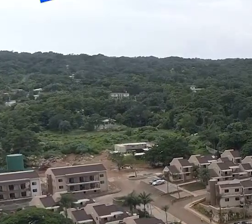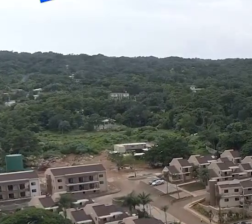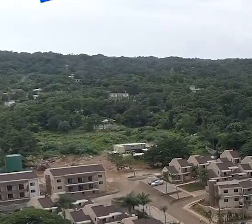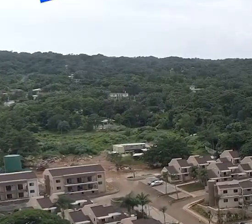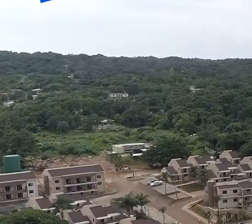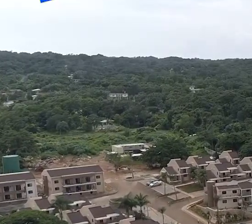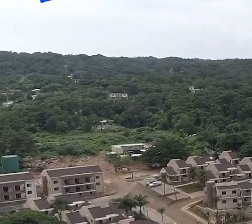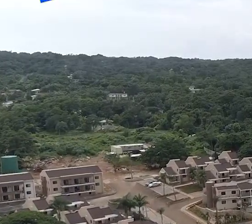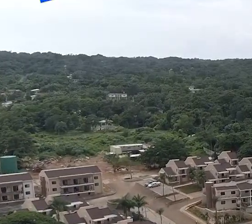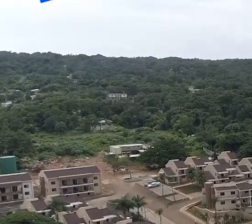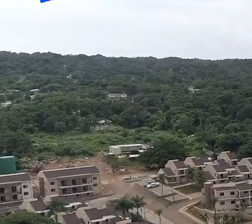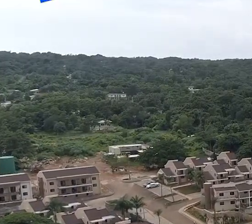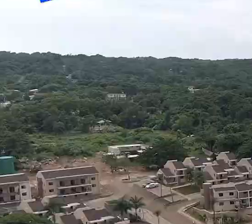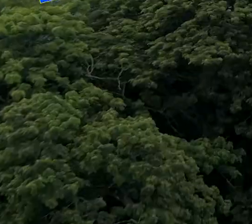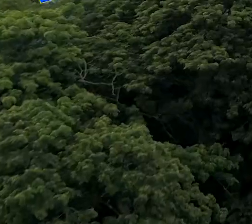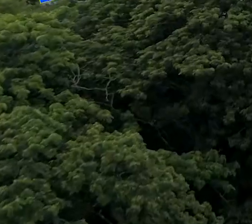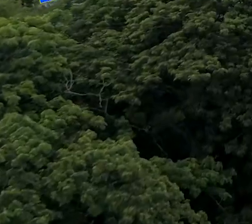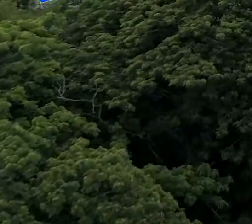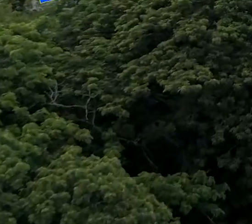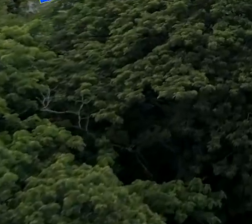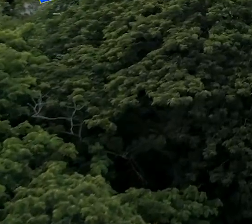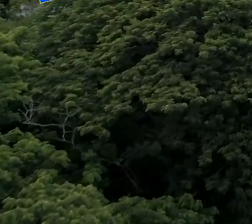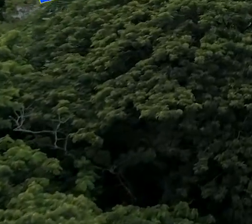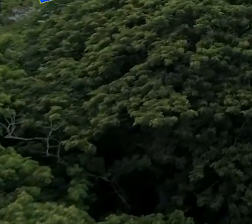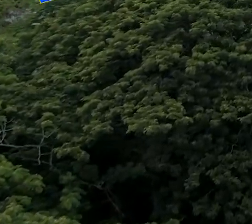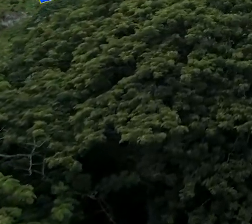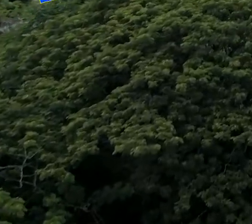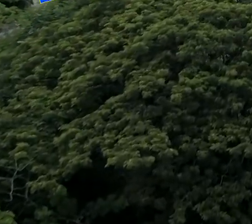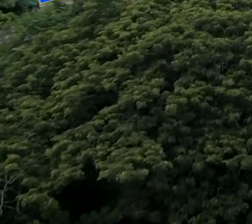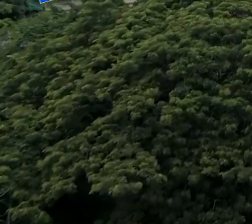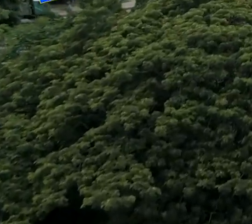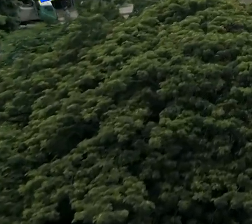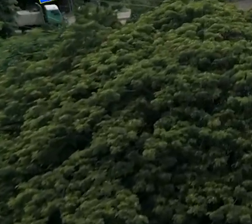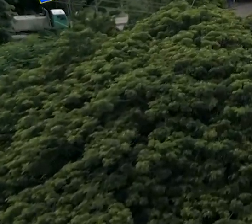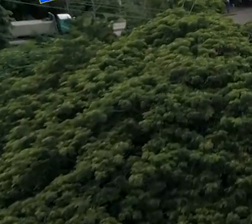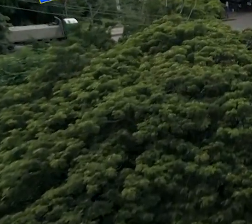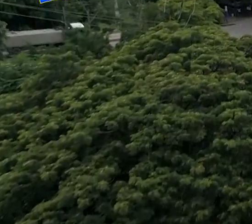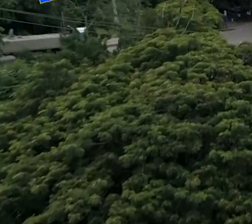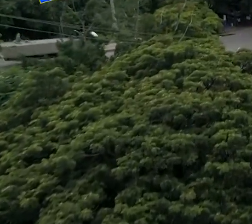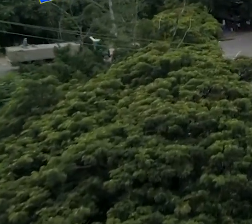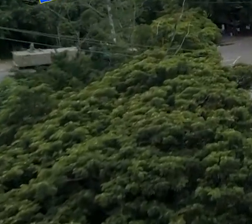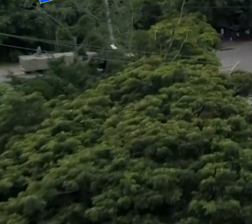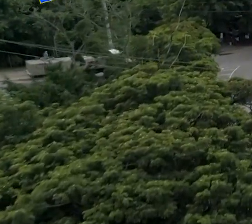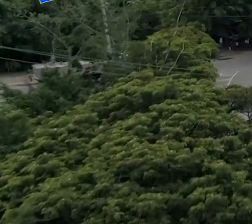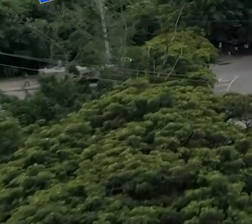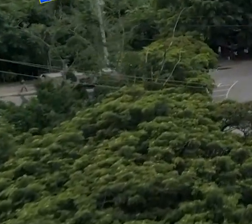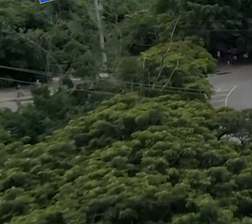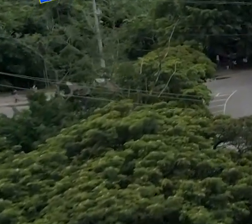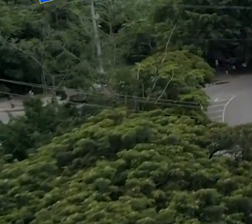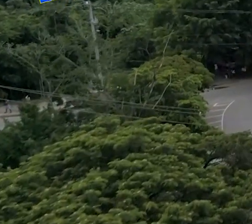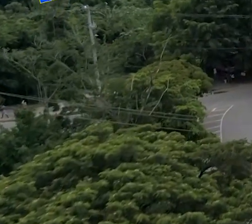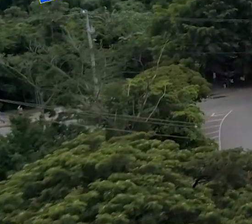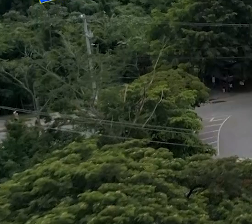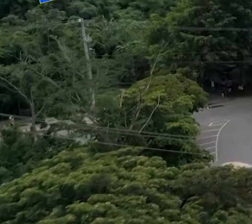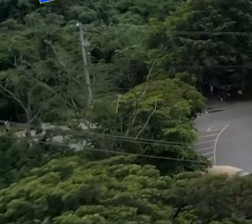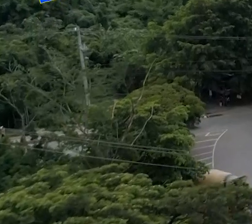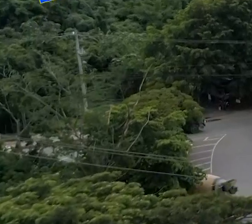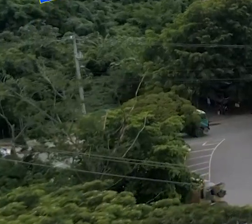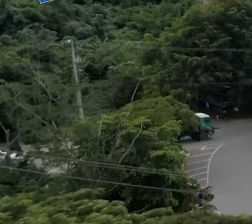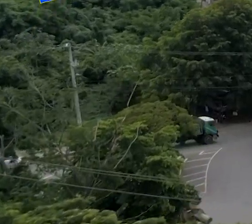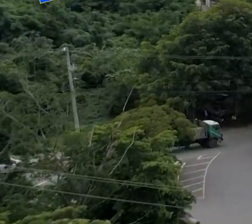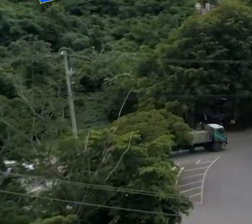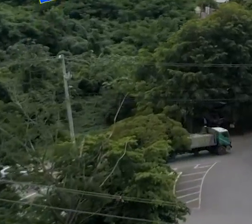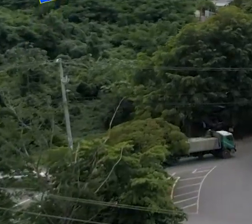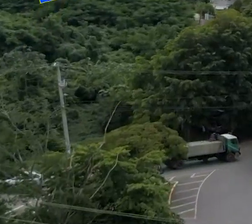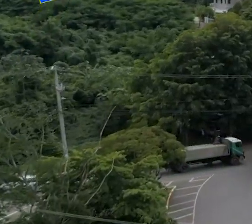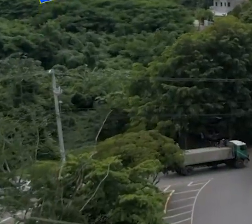civic complexes. I have tasked the FCJ with developing an urban centre for the town similar